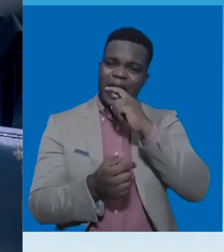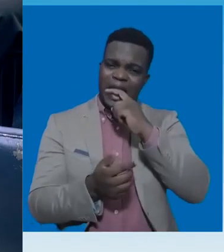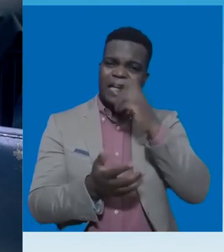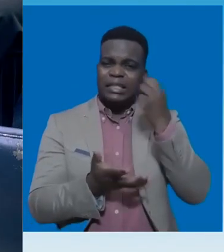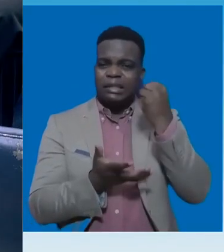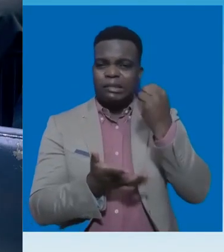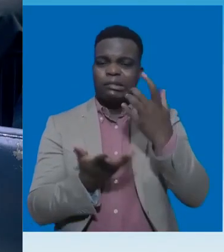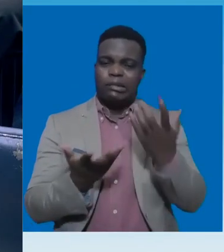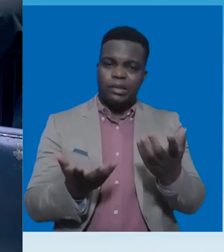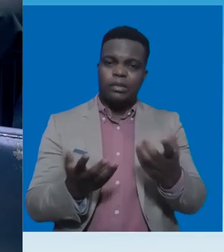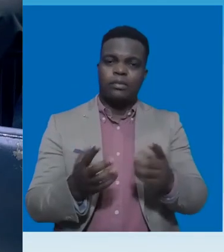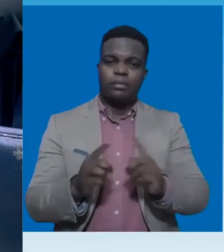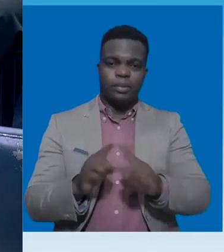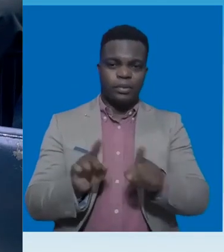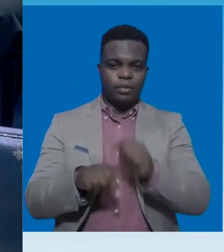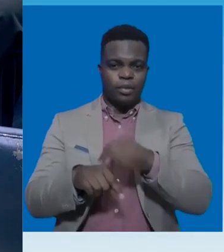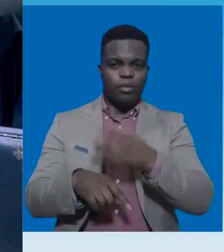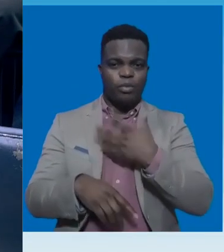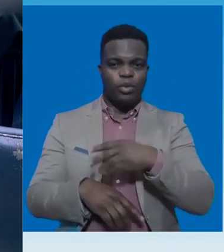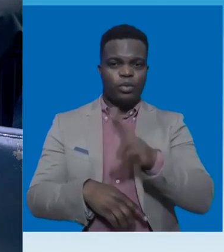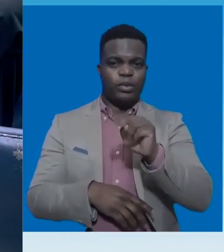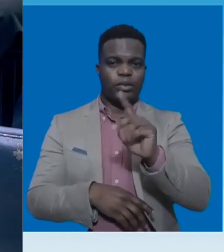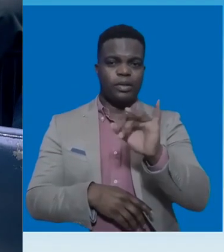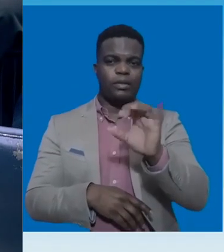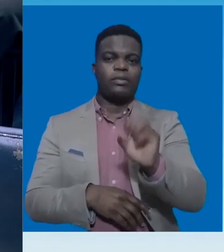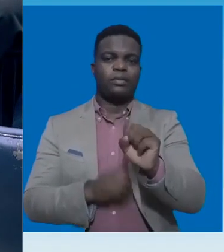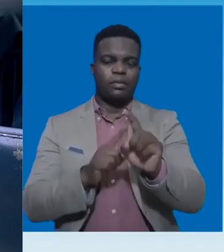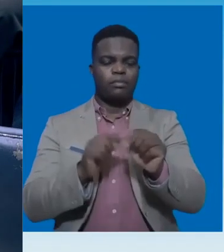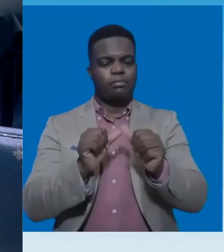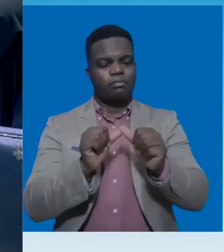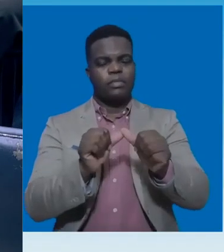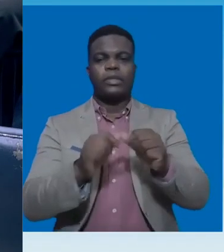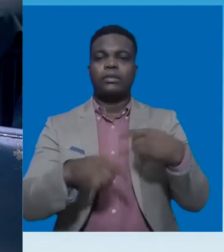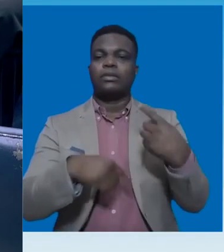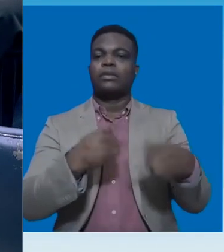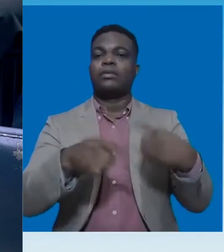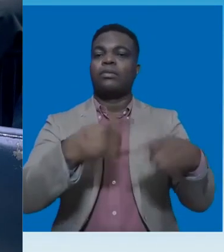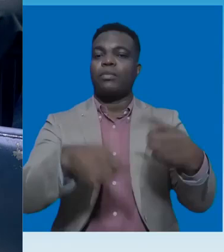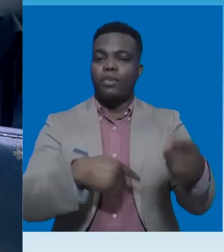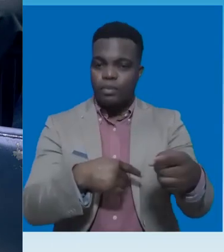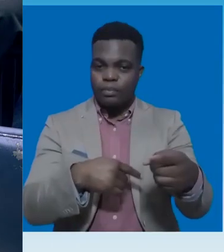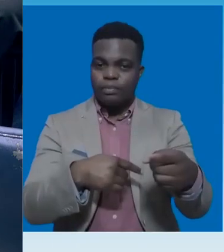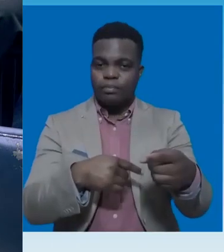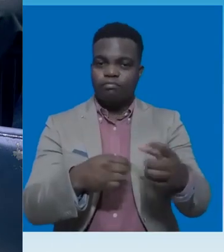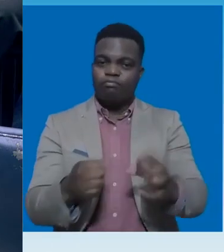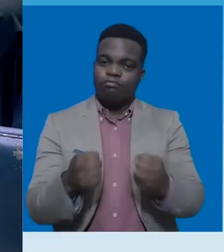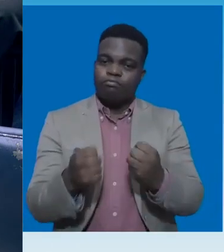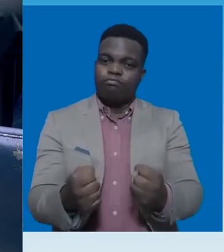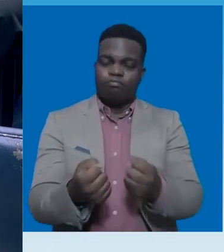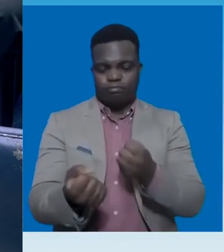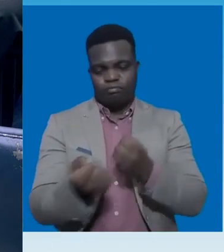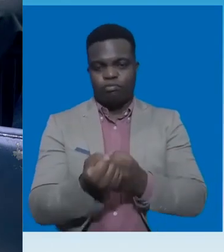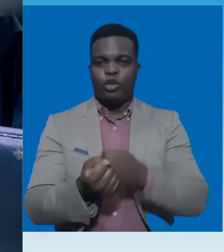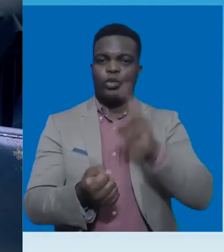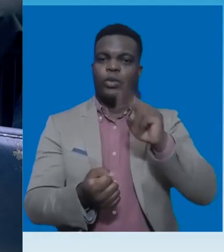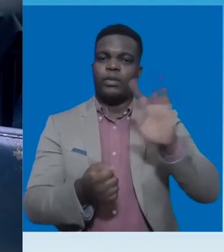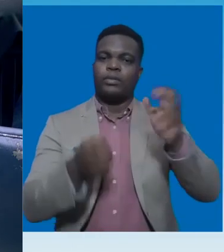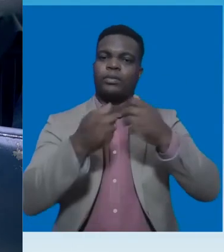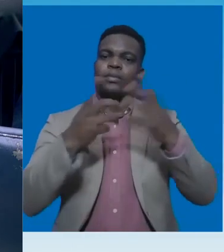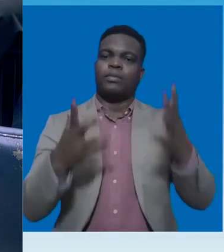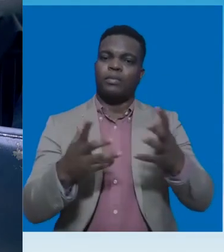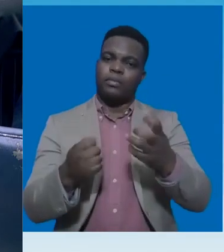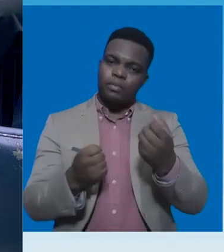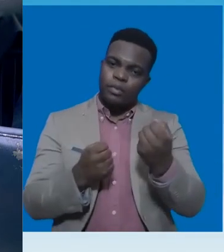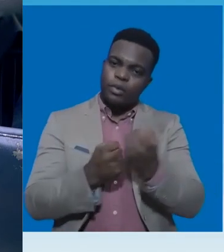more firmly within the UN structures and supported through predictable funding. This means, of course, through the UN